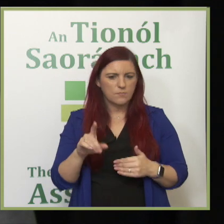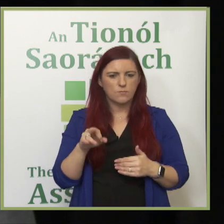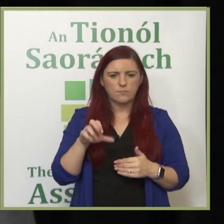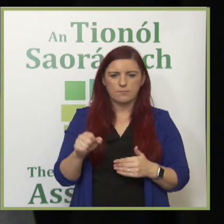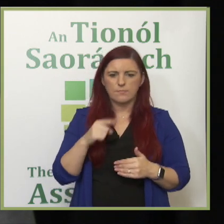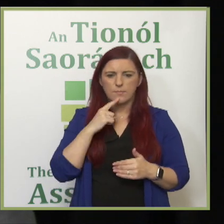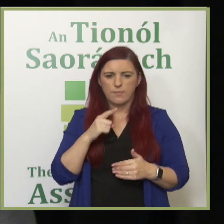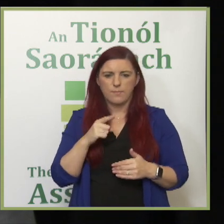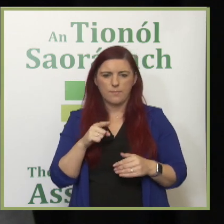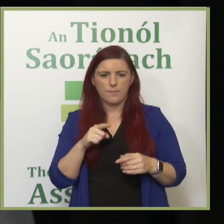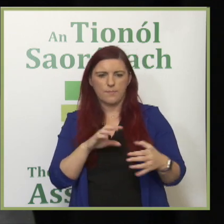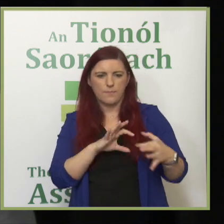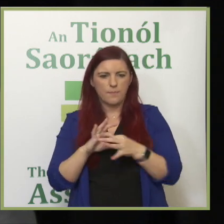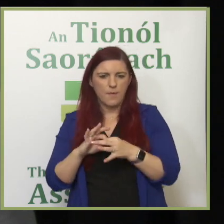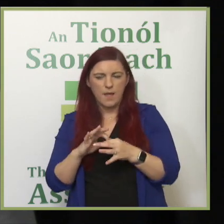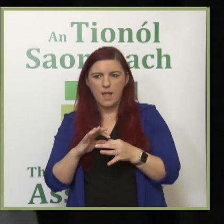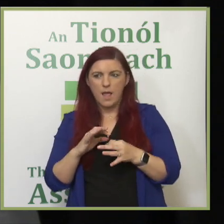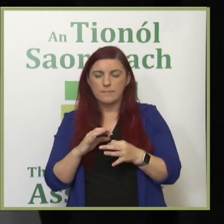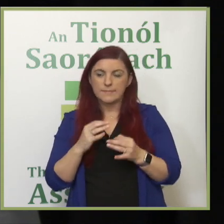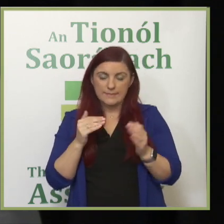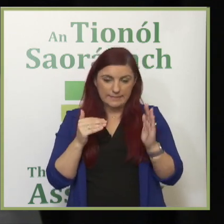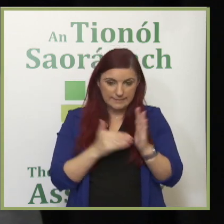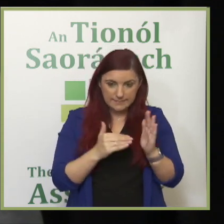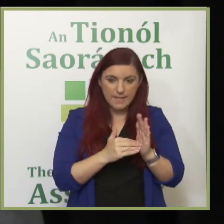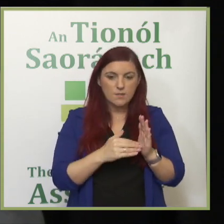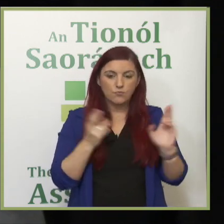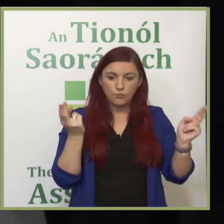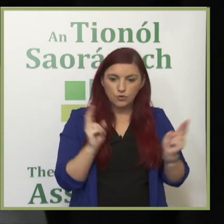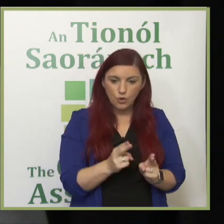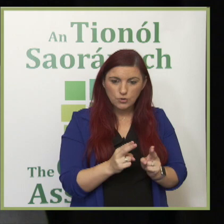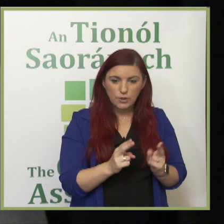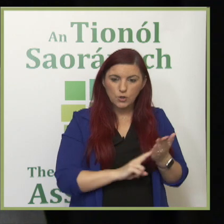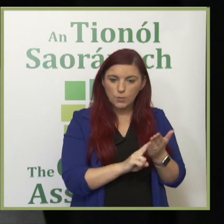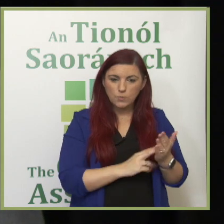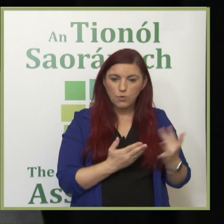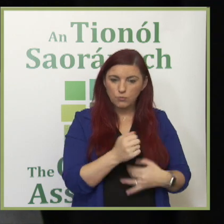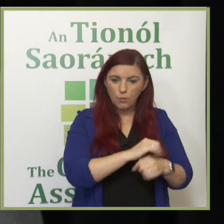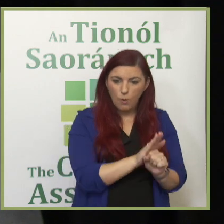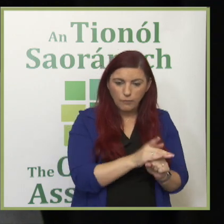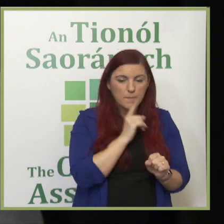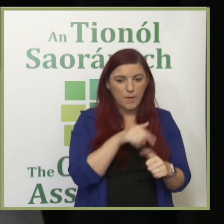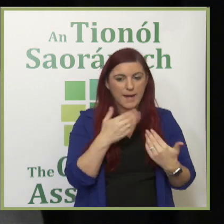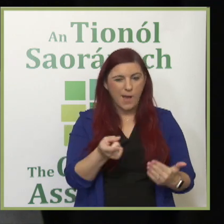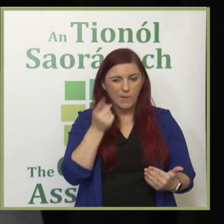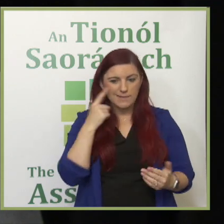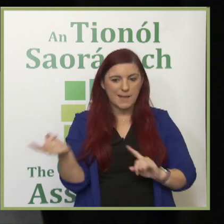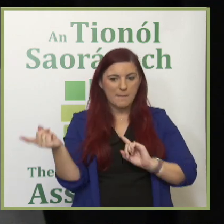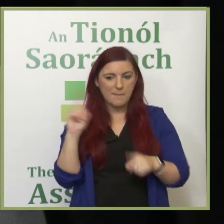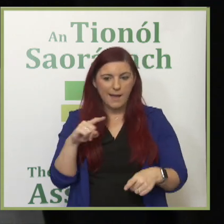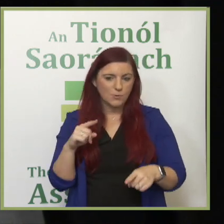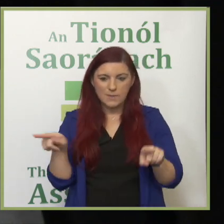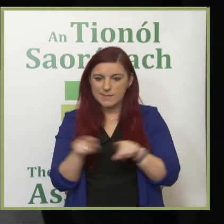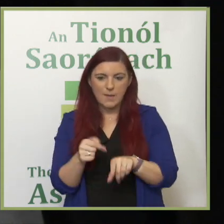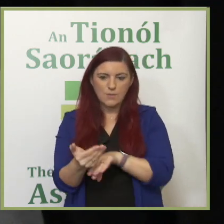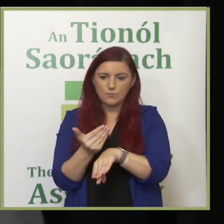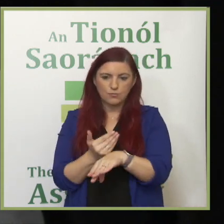back following disruptions during COVID-19, and indicators of supply and use are already starting to return to pre-pandemic levels.